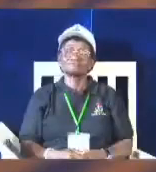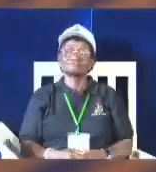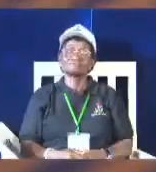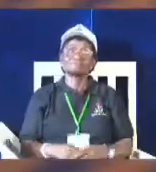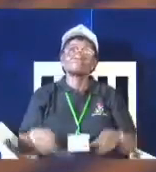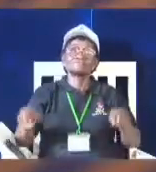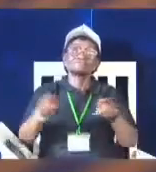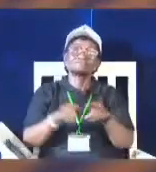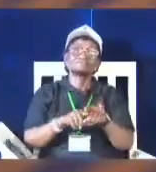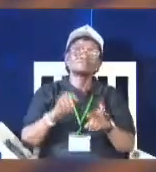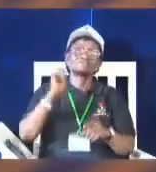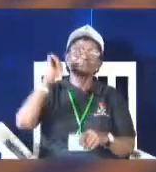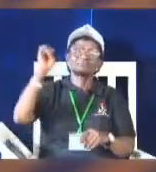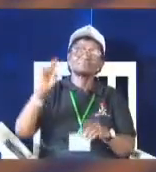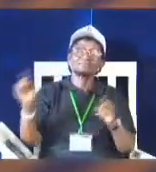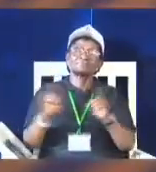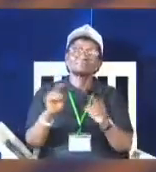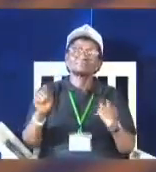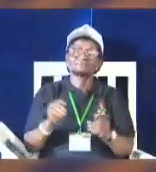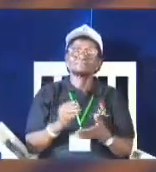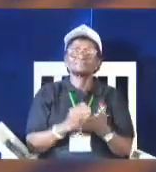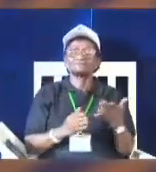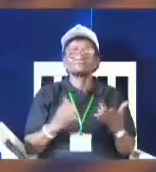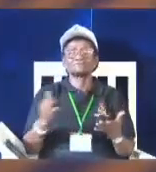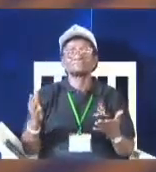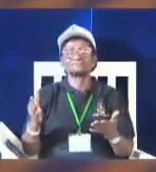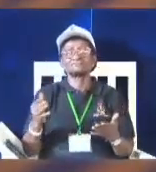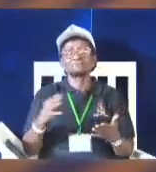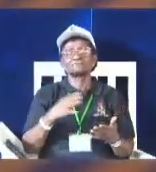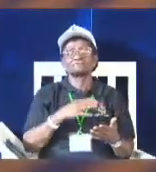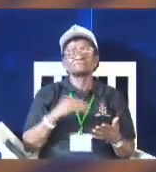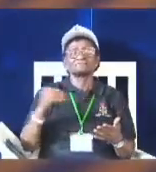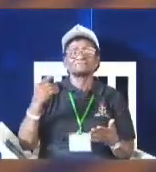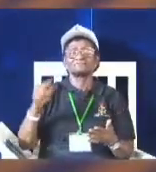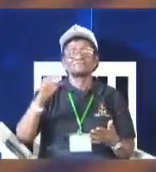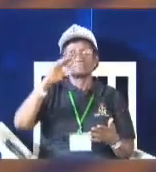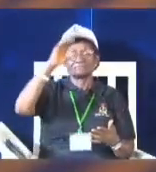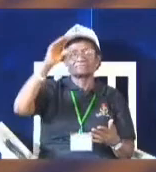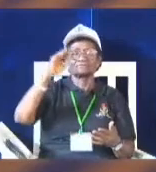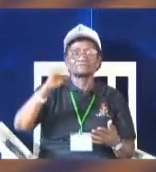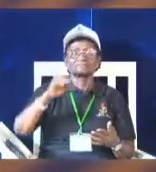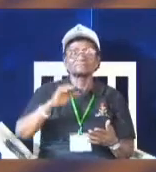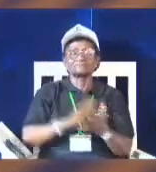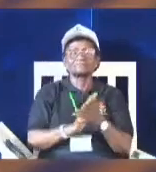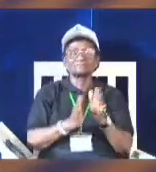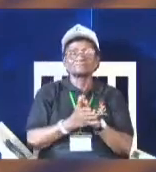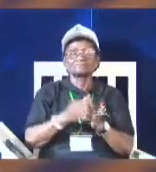So he did something, and the boy became crazy.